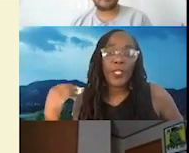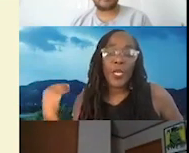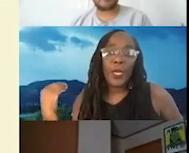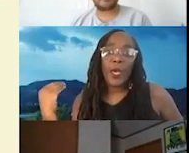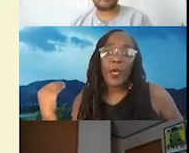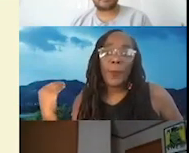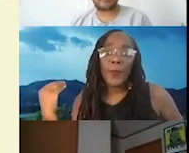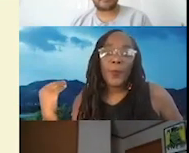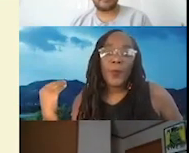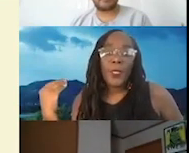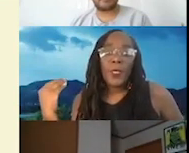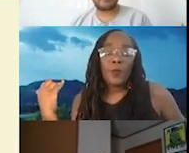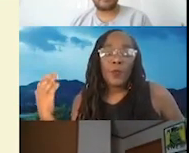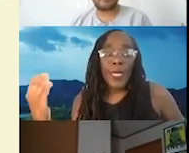knowledge,